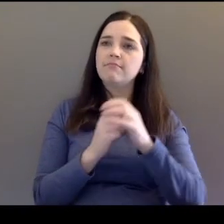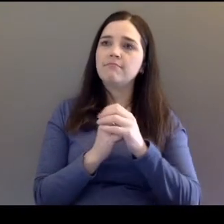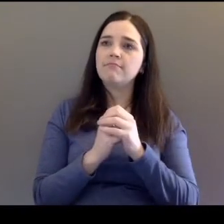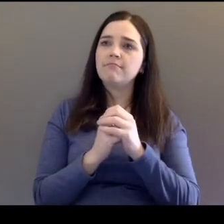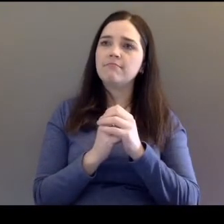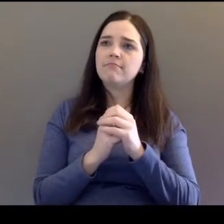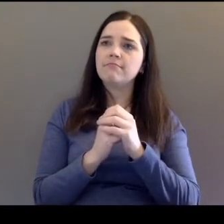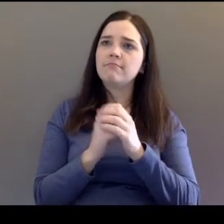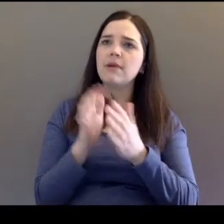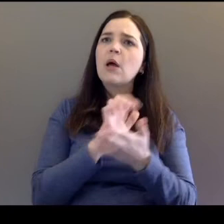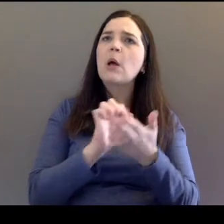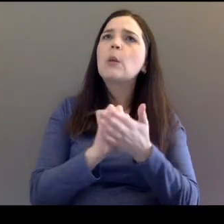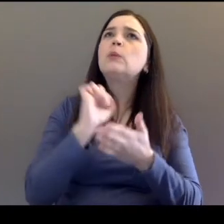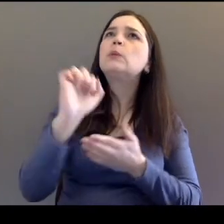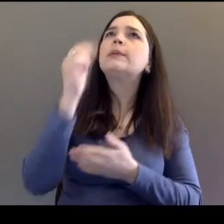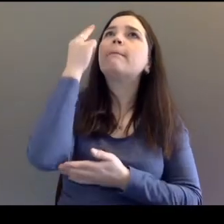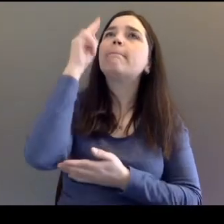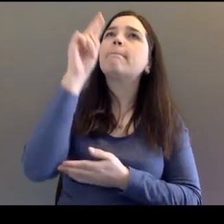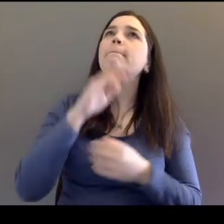hallowed be your name.